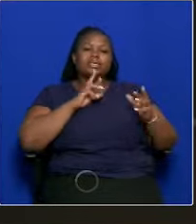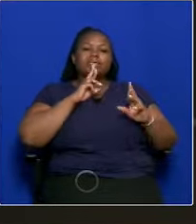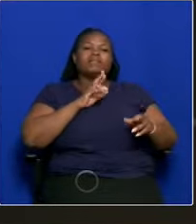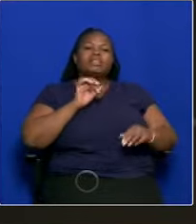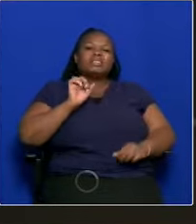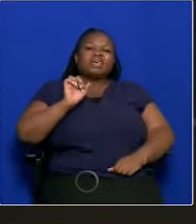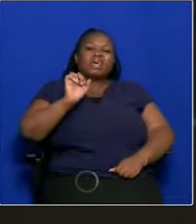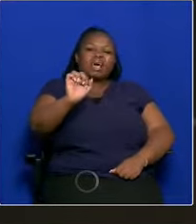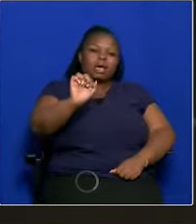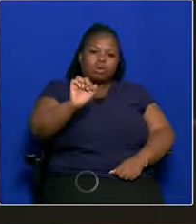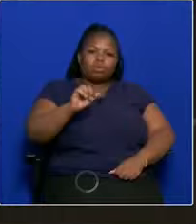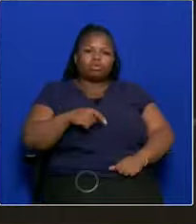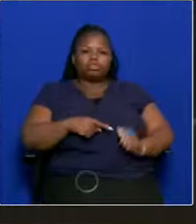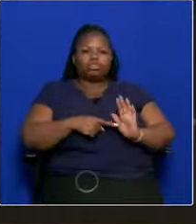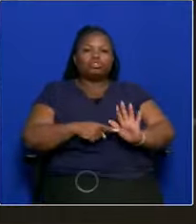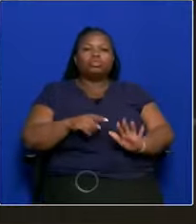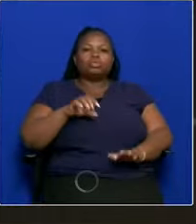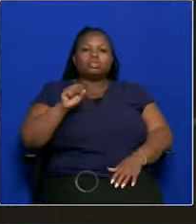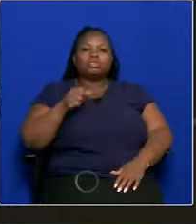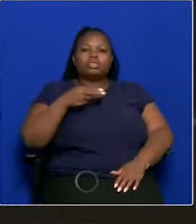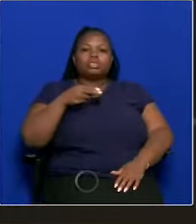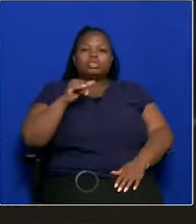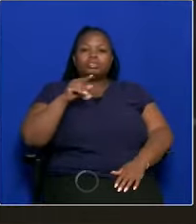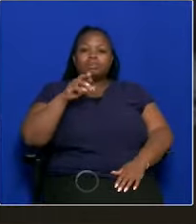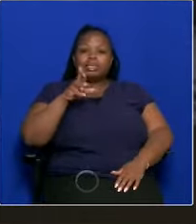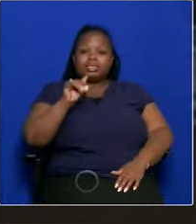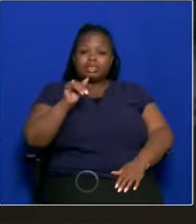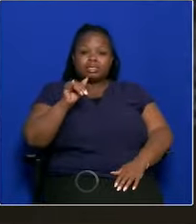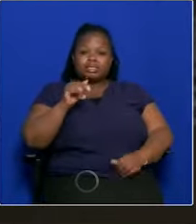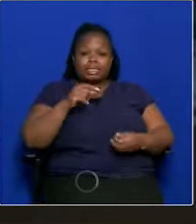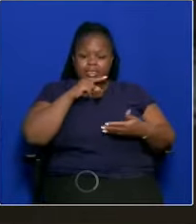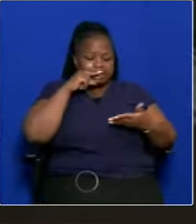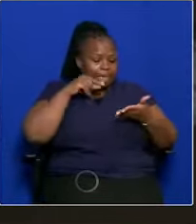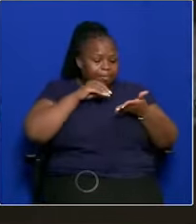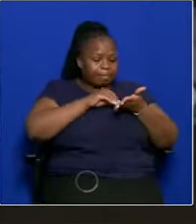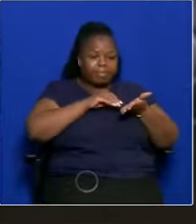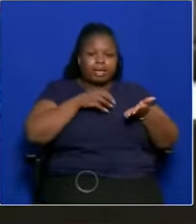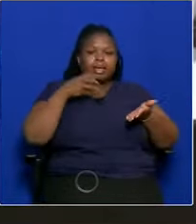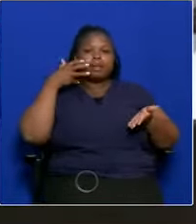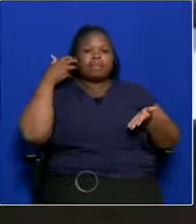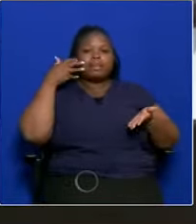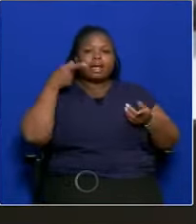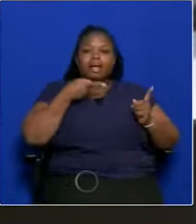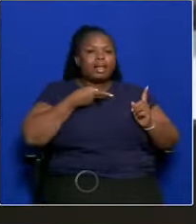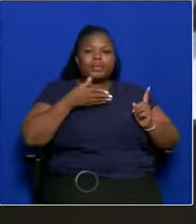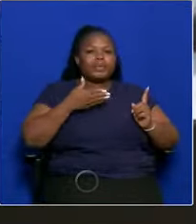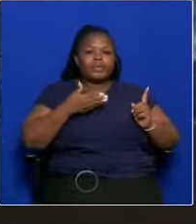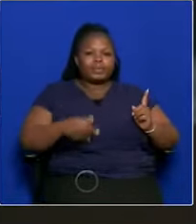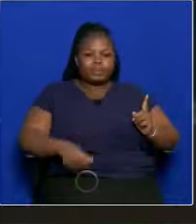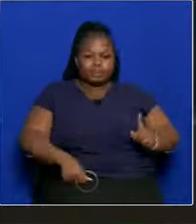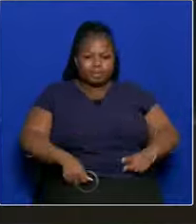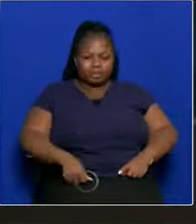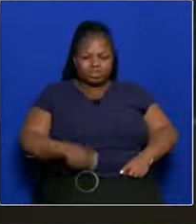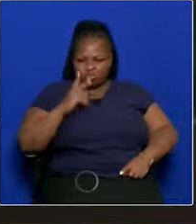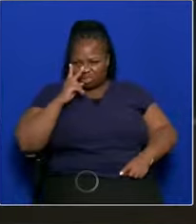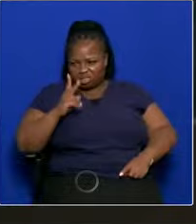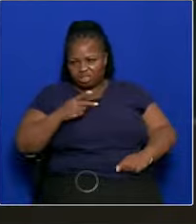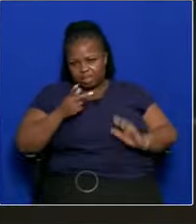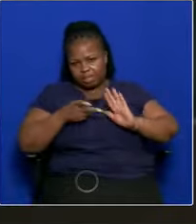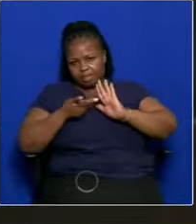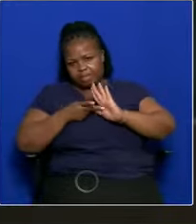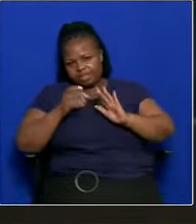show Matlala. That's the point I'm making. Okay. And if you go to page 55, you will see that, 55 of file